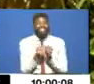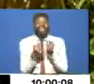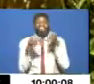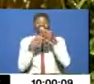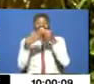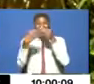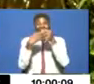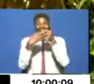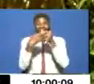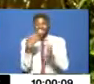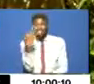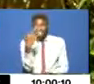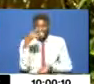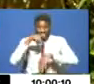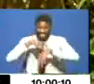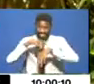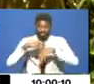1983, when I was still